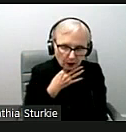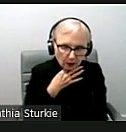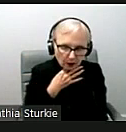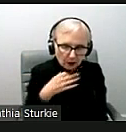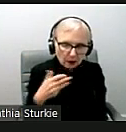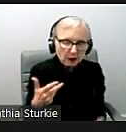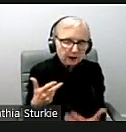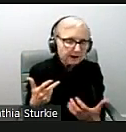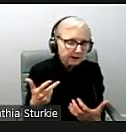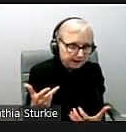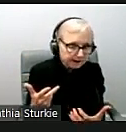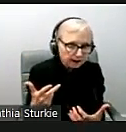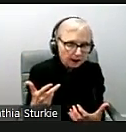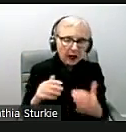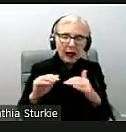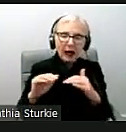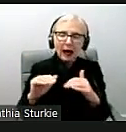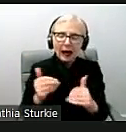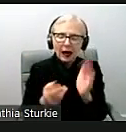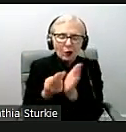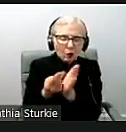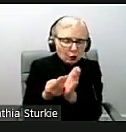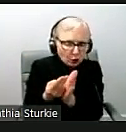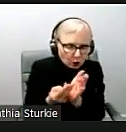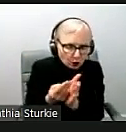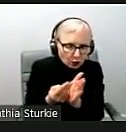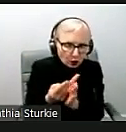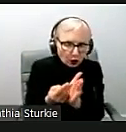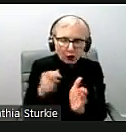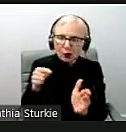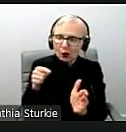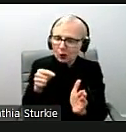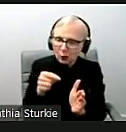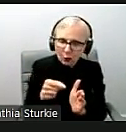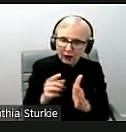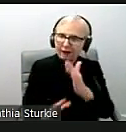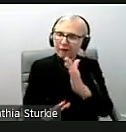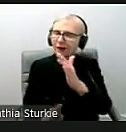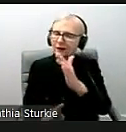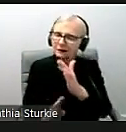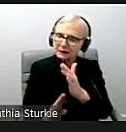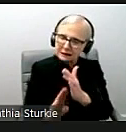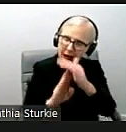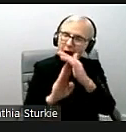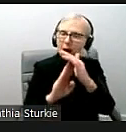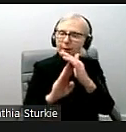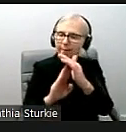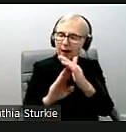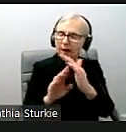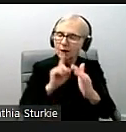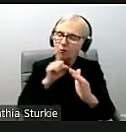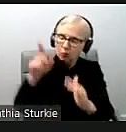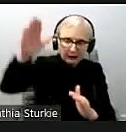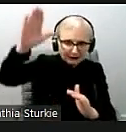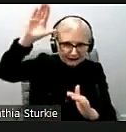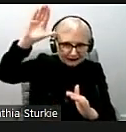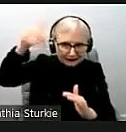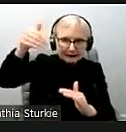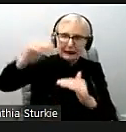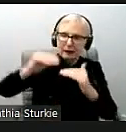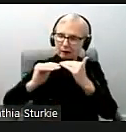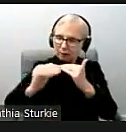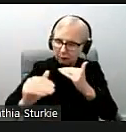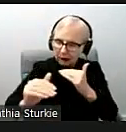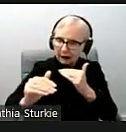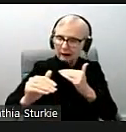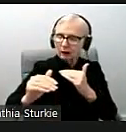now. How sure are you that we're at the sort of the top end of a really stubborn plateau, as Scott, as you use